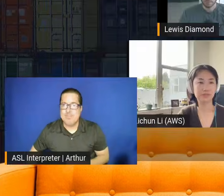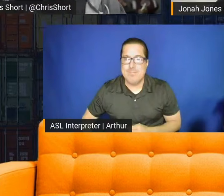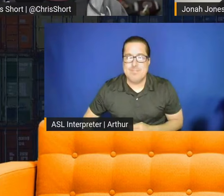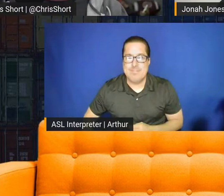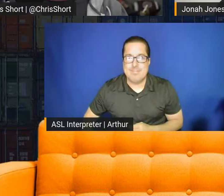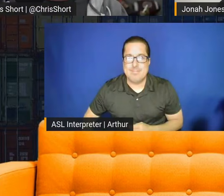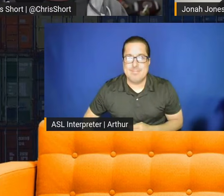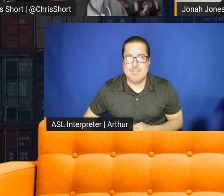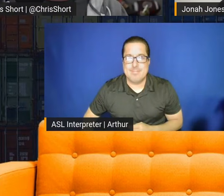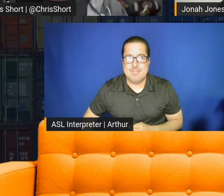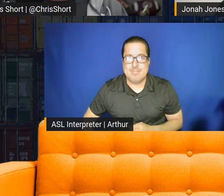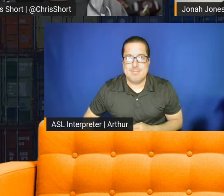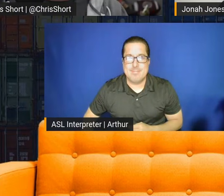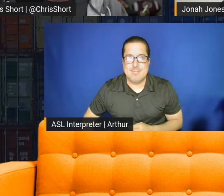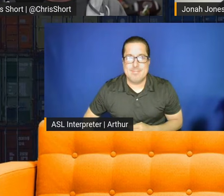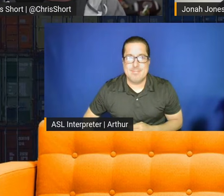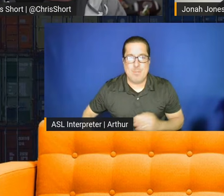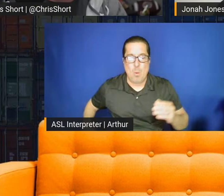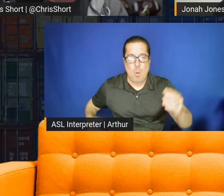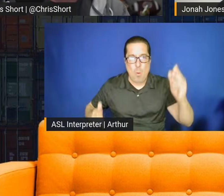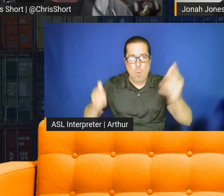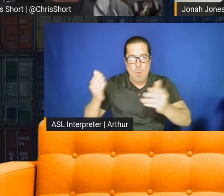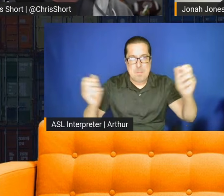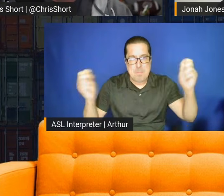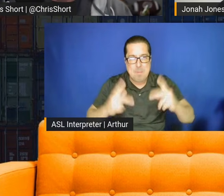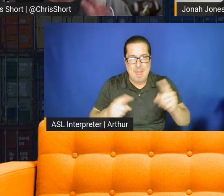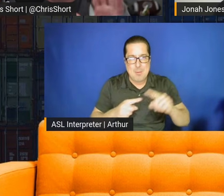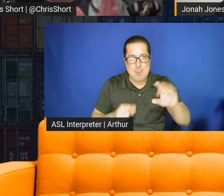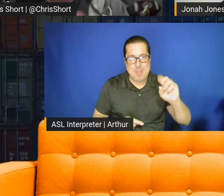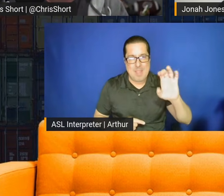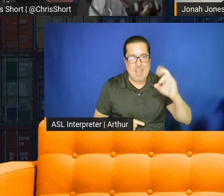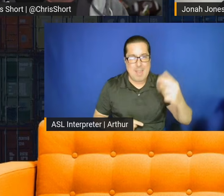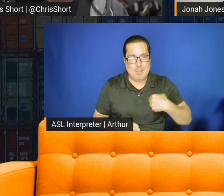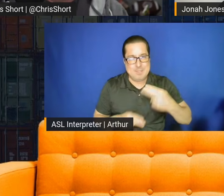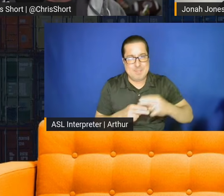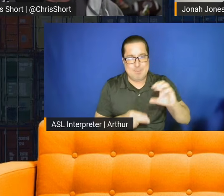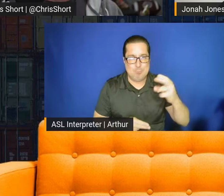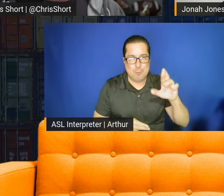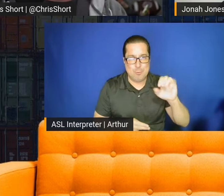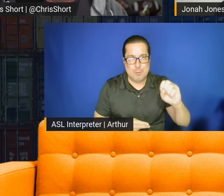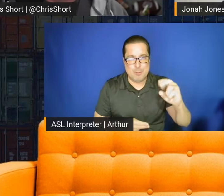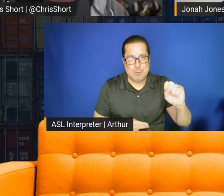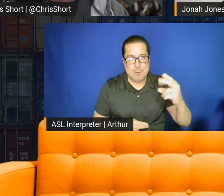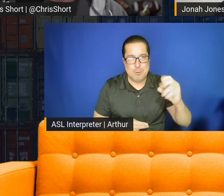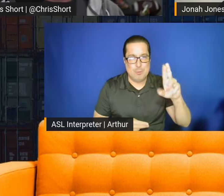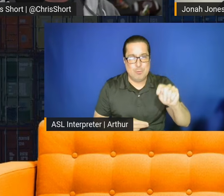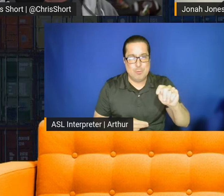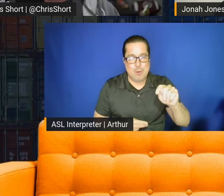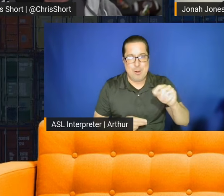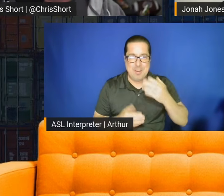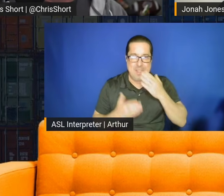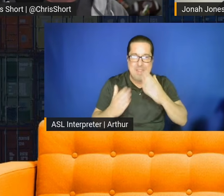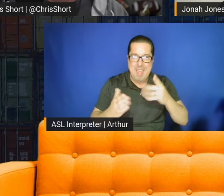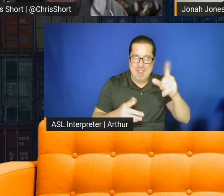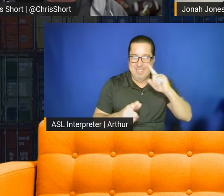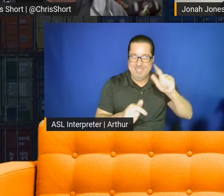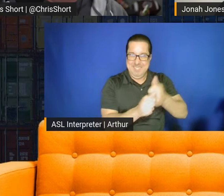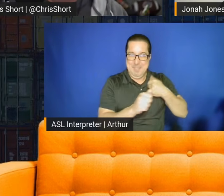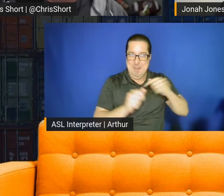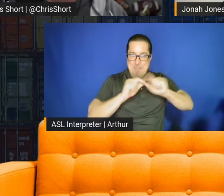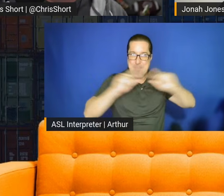Short, Senior Developer Advocate. Thank you, Sai, who just fixed the background for me. Senior Developer Advocate